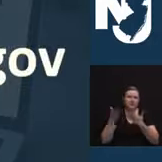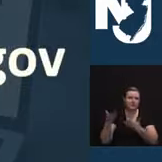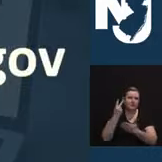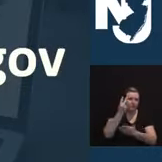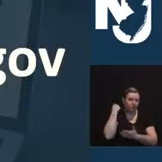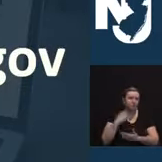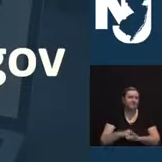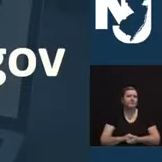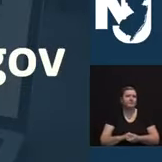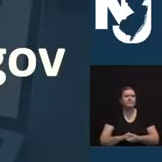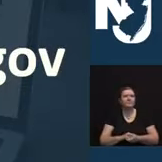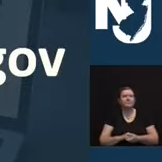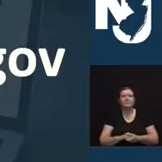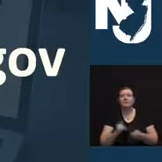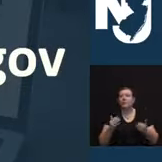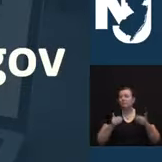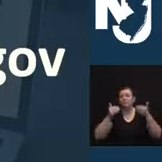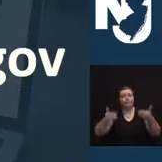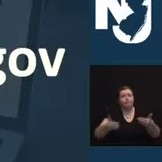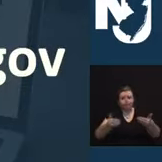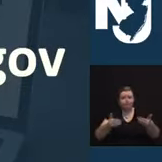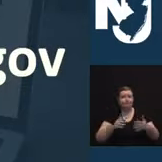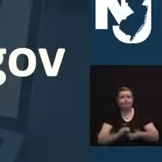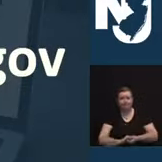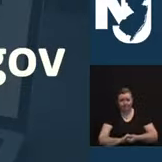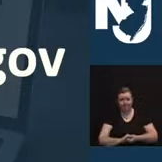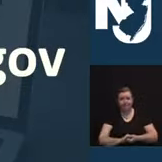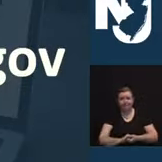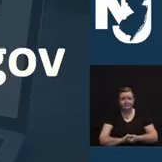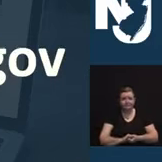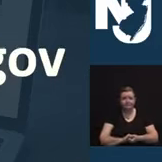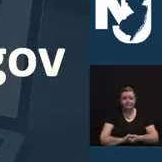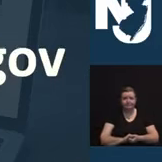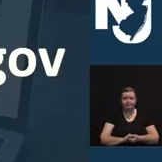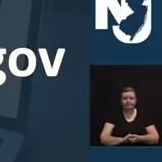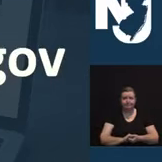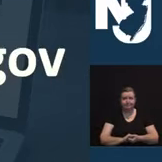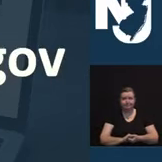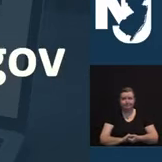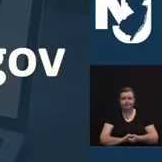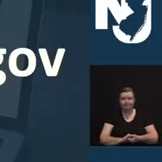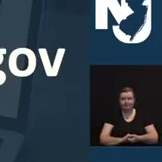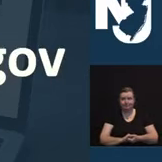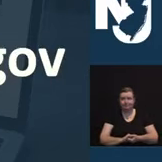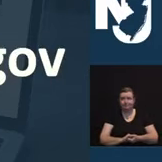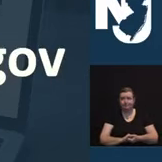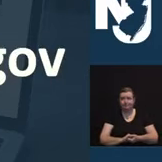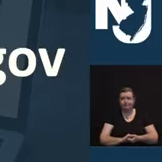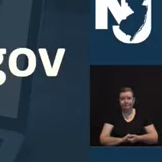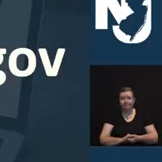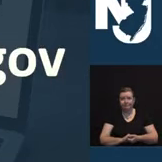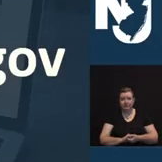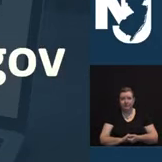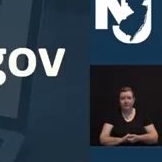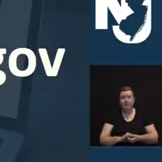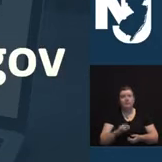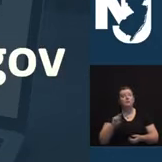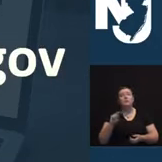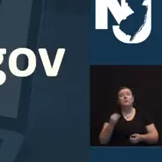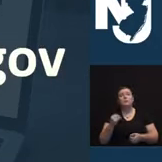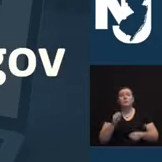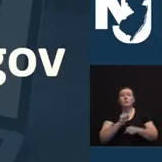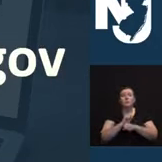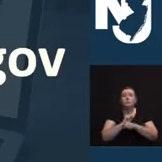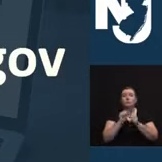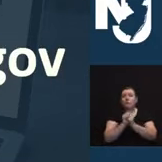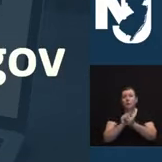over the past weeks, the New Jersey Economic Development Authority has been working side by side with small businesses across our state to help